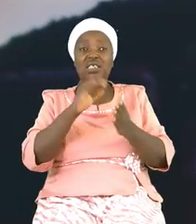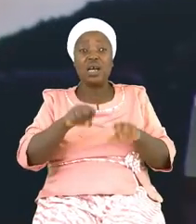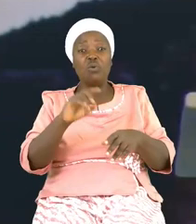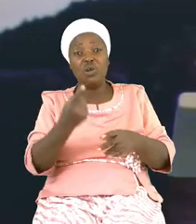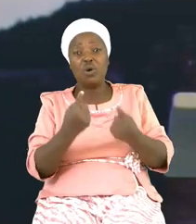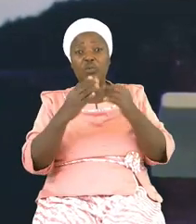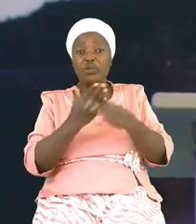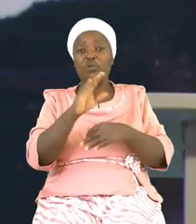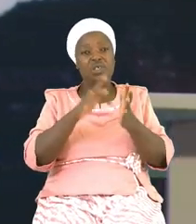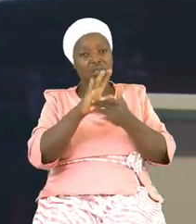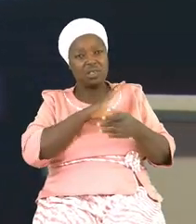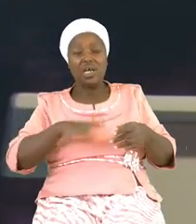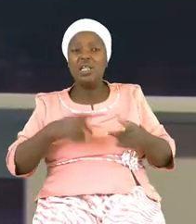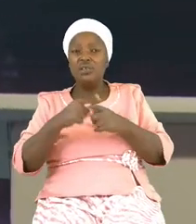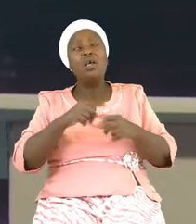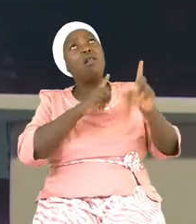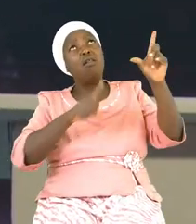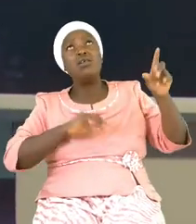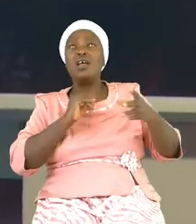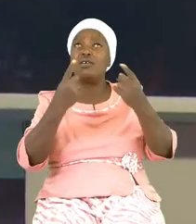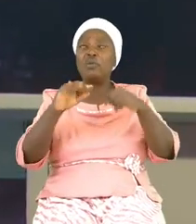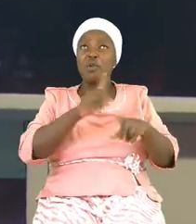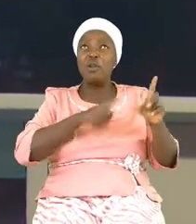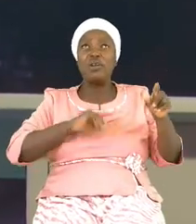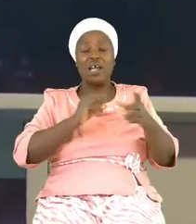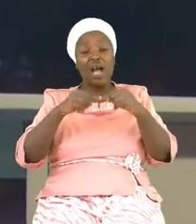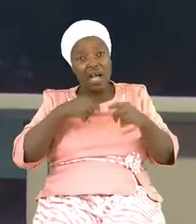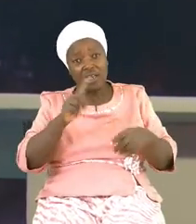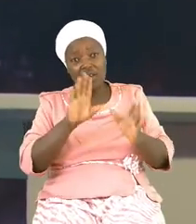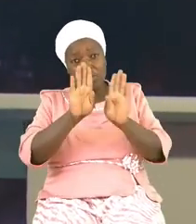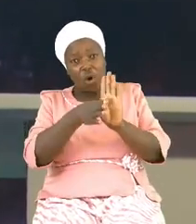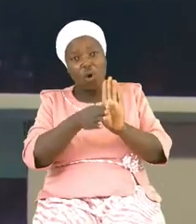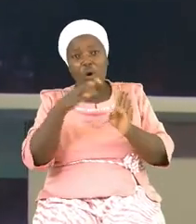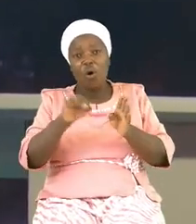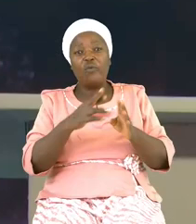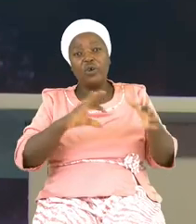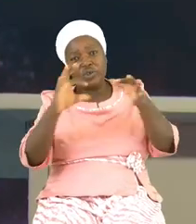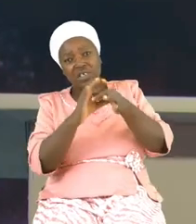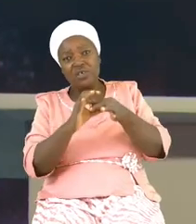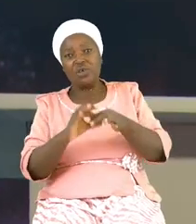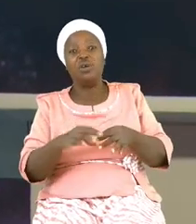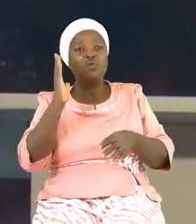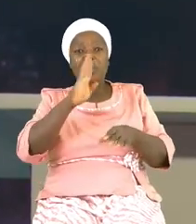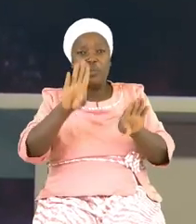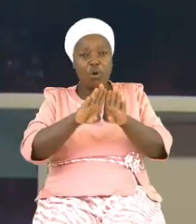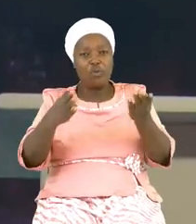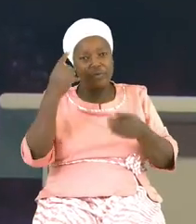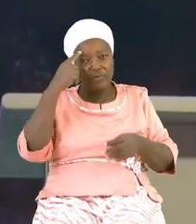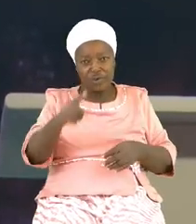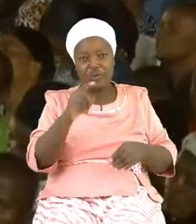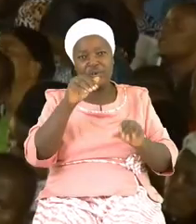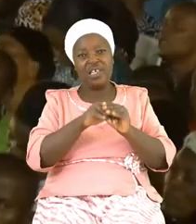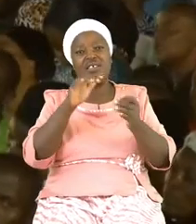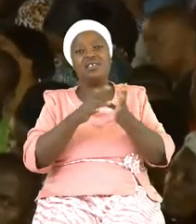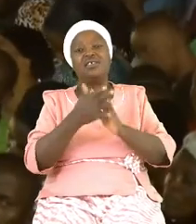I come. Lord, I come. And the door of reconciliation will be open for you in